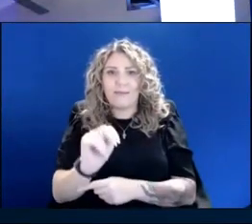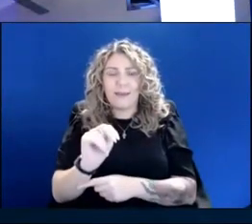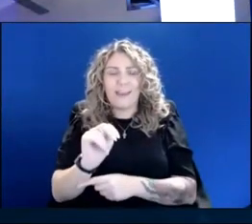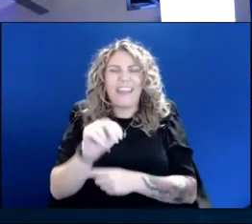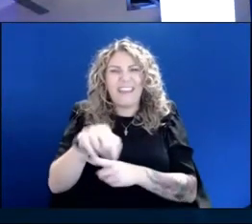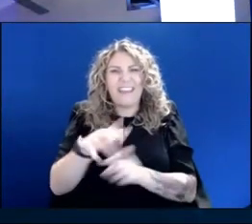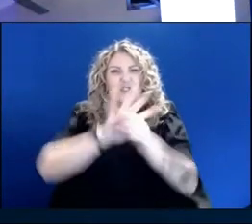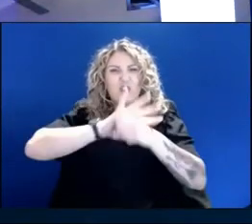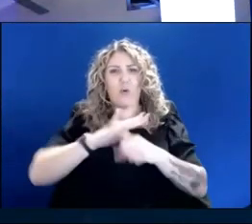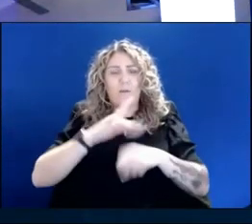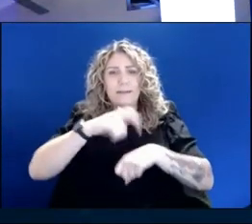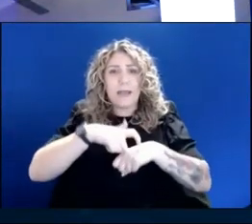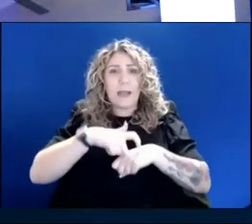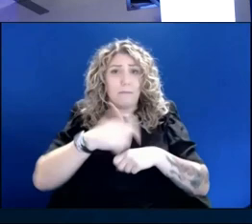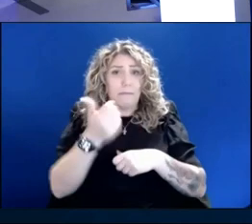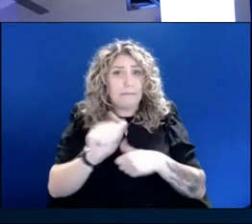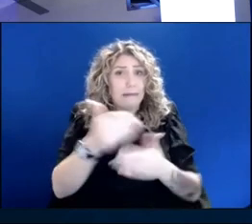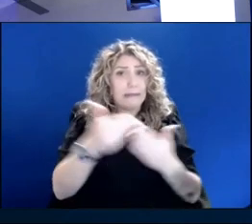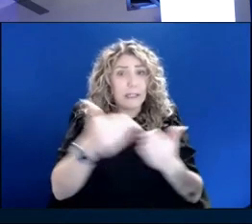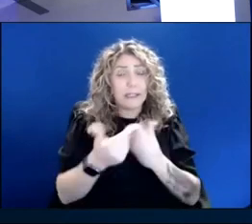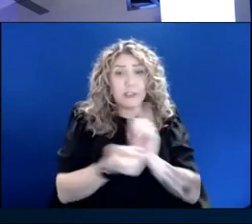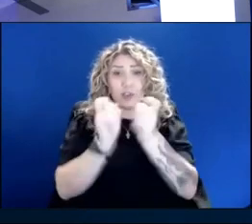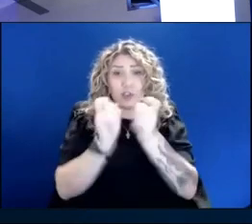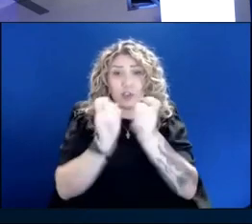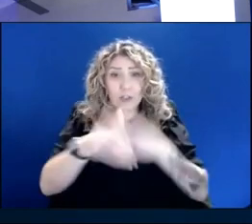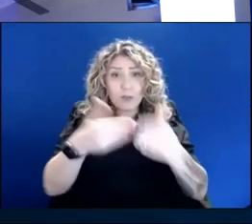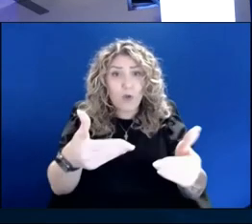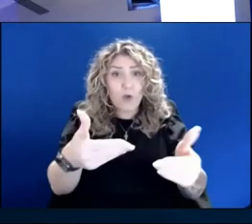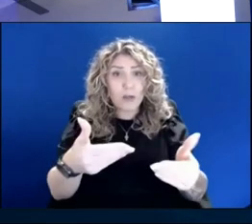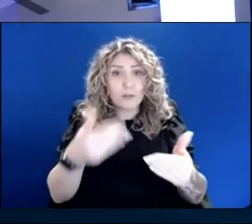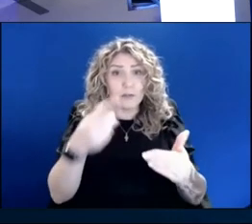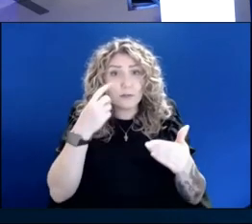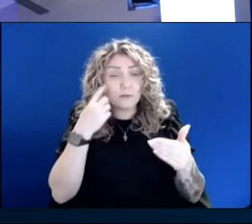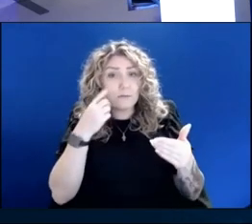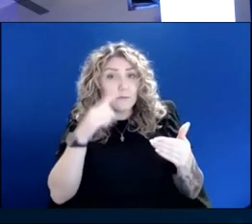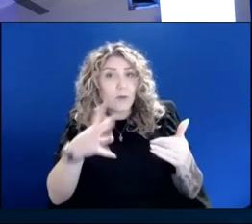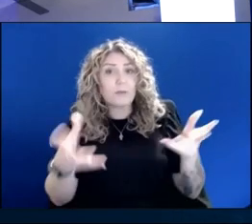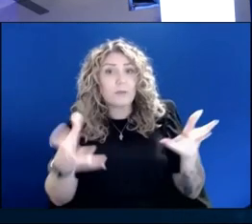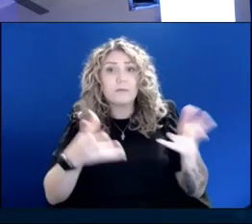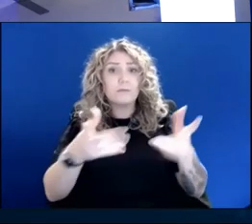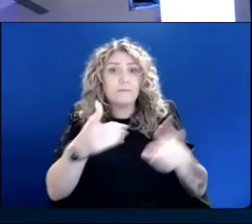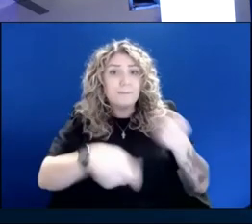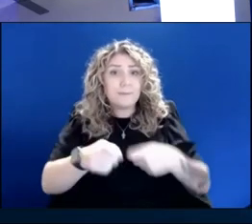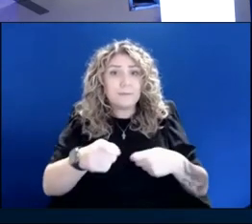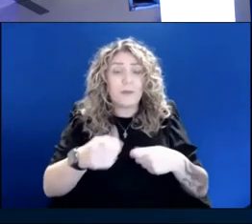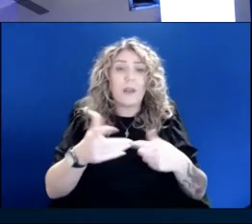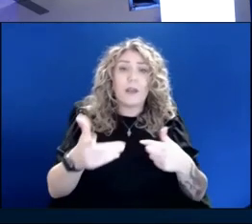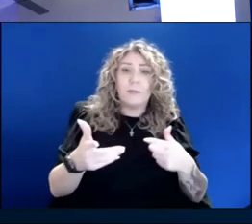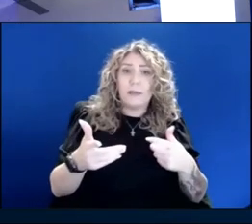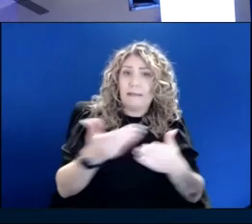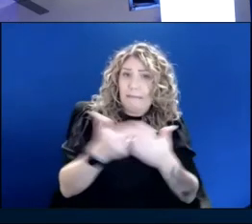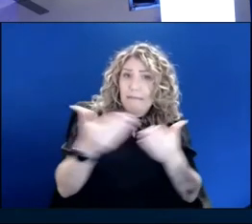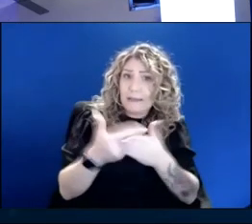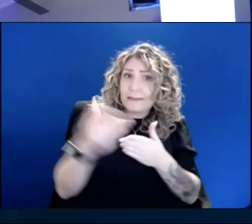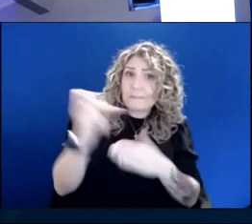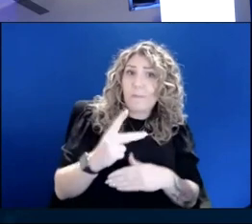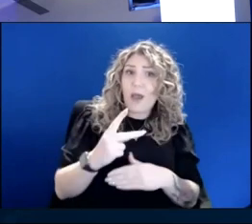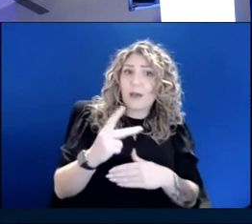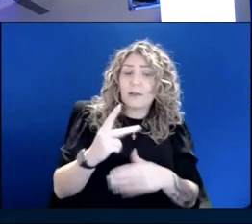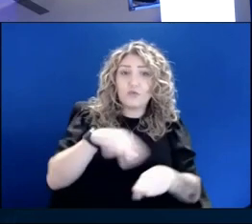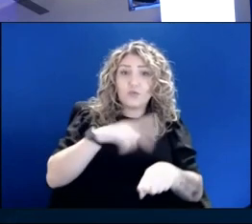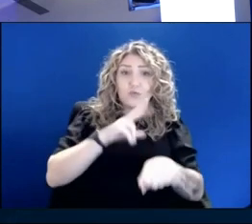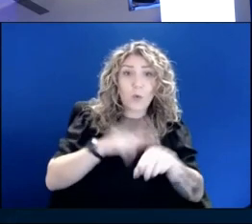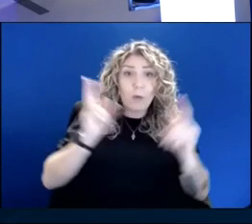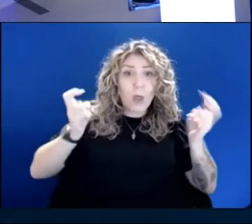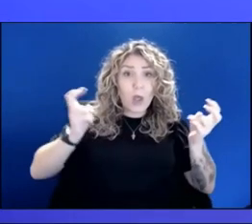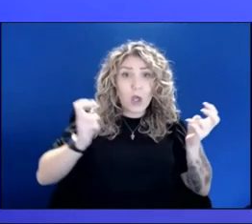process? Anything changed, Dr. Schmitt? And certainly, have we turned a corner and things getting back to normal in your